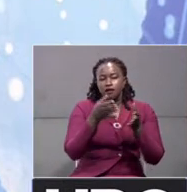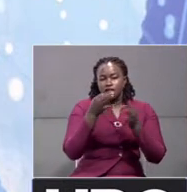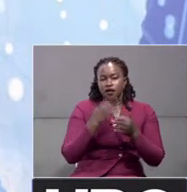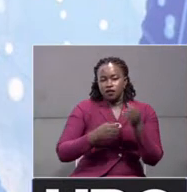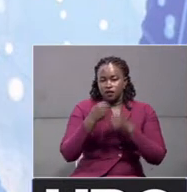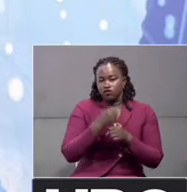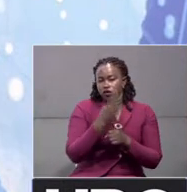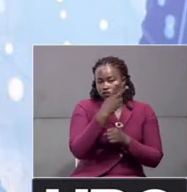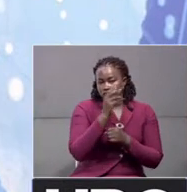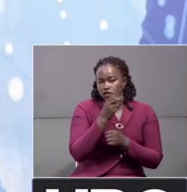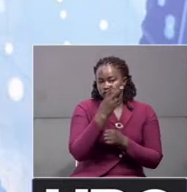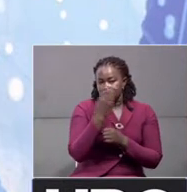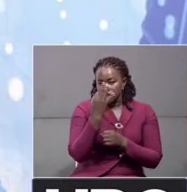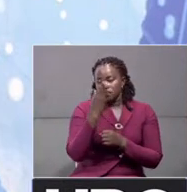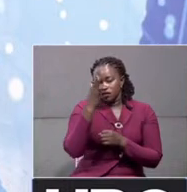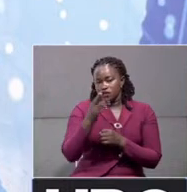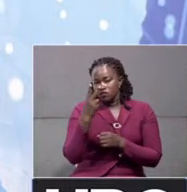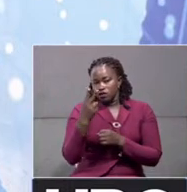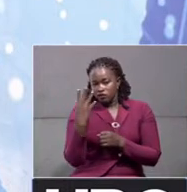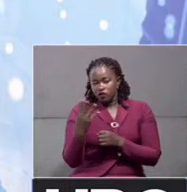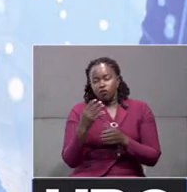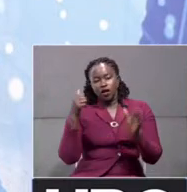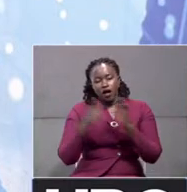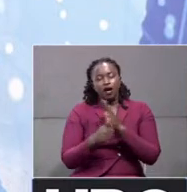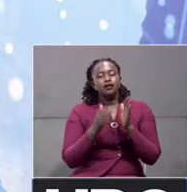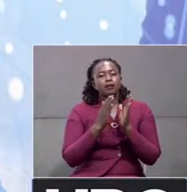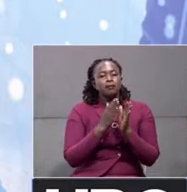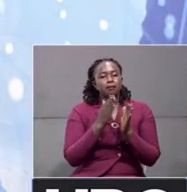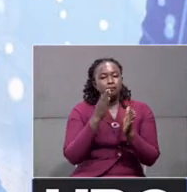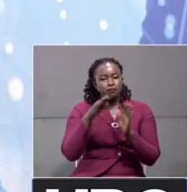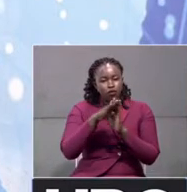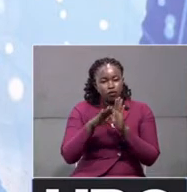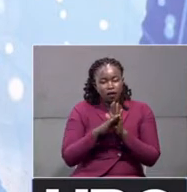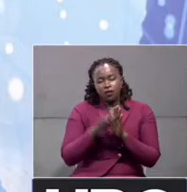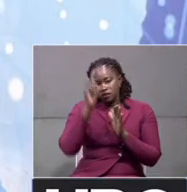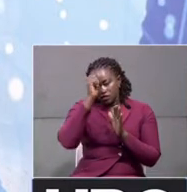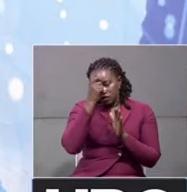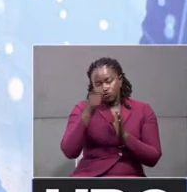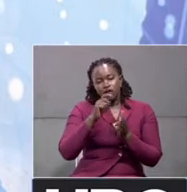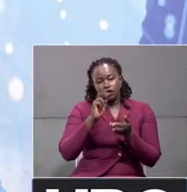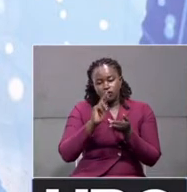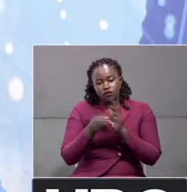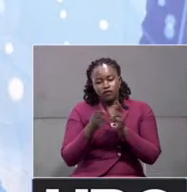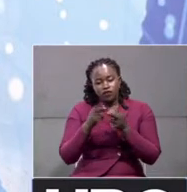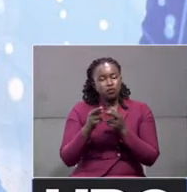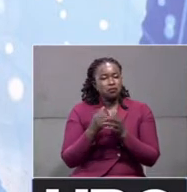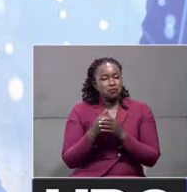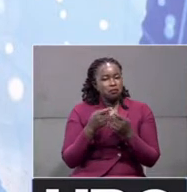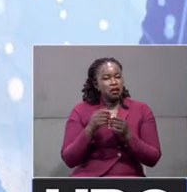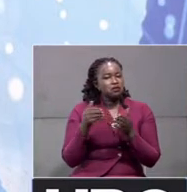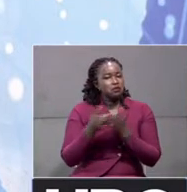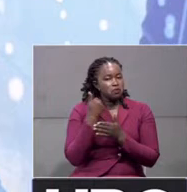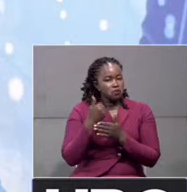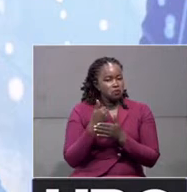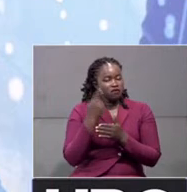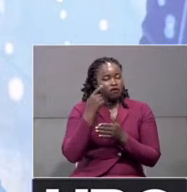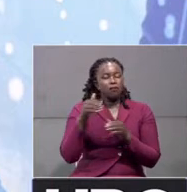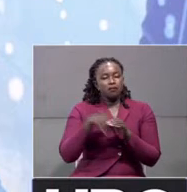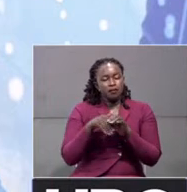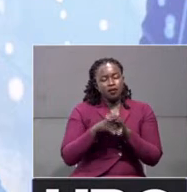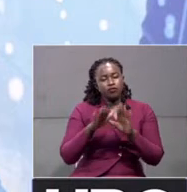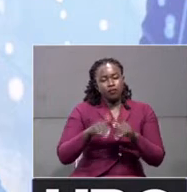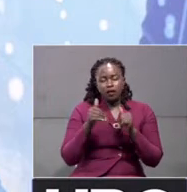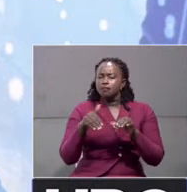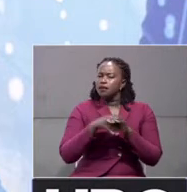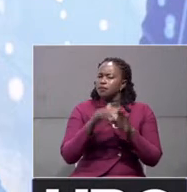year 2023-2024 under an arrangement of statutory revision which seemed new to the members of parliament. The